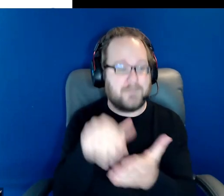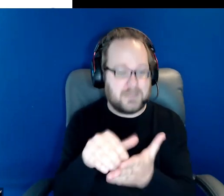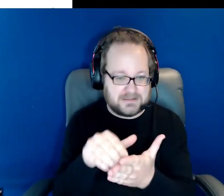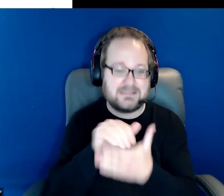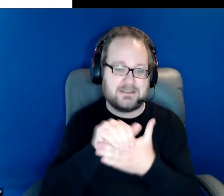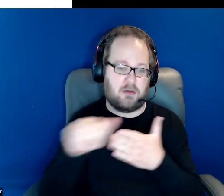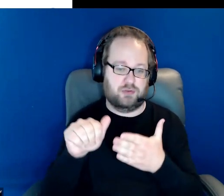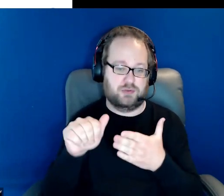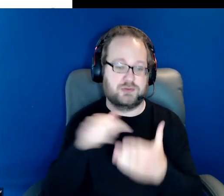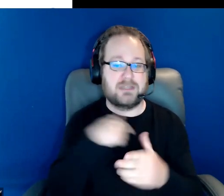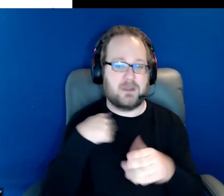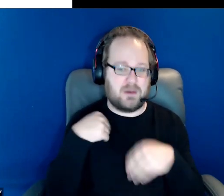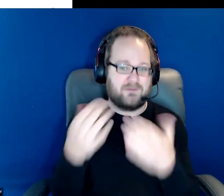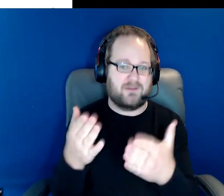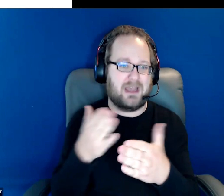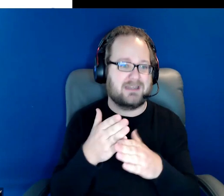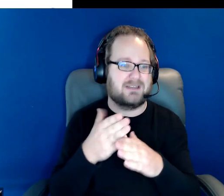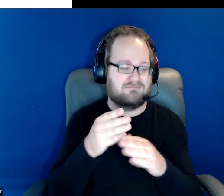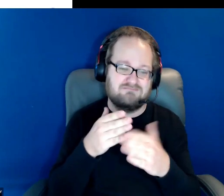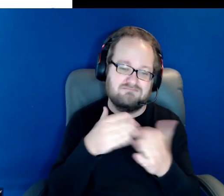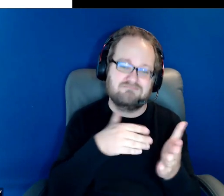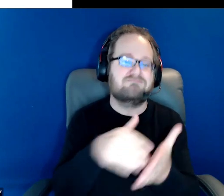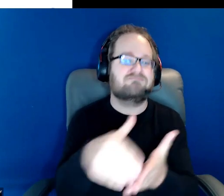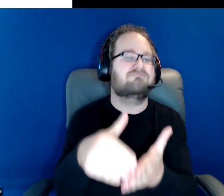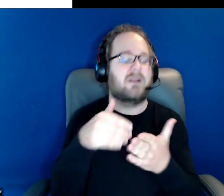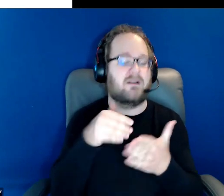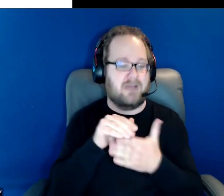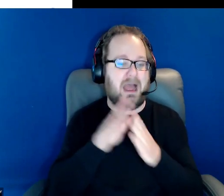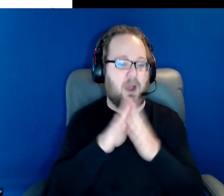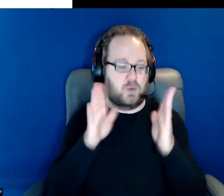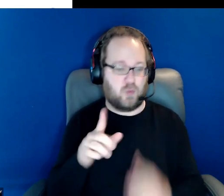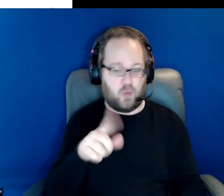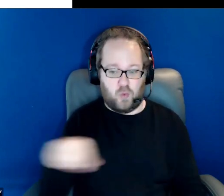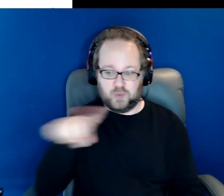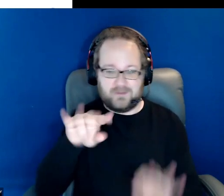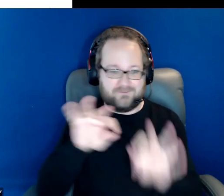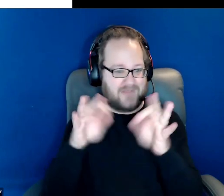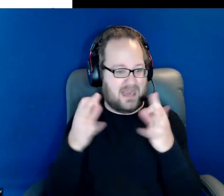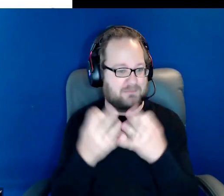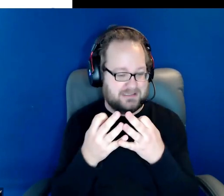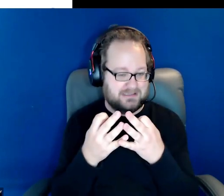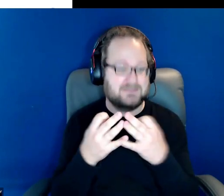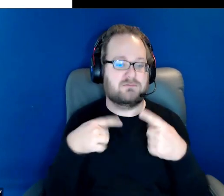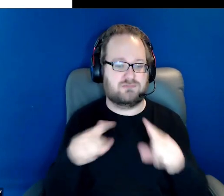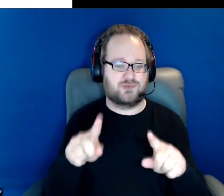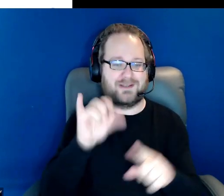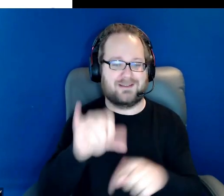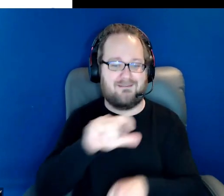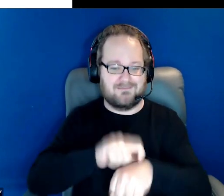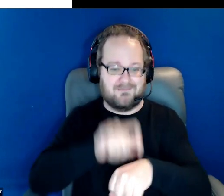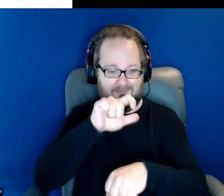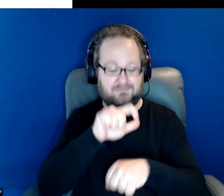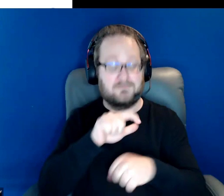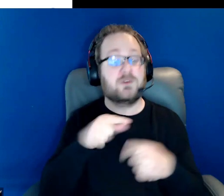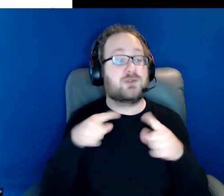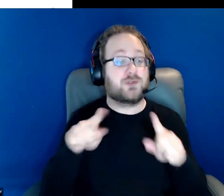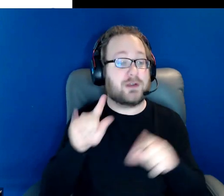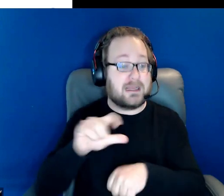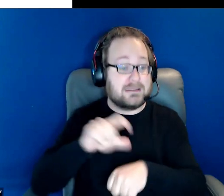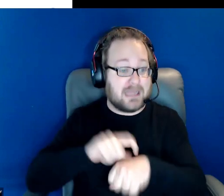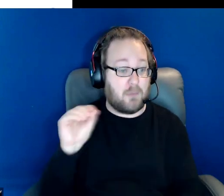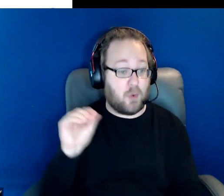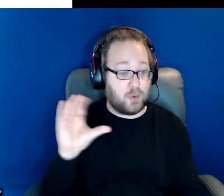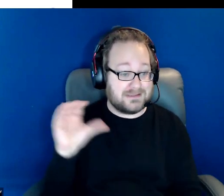households with cooling and summer crisis assistance. In response to the assistance provided during extreme heat, the OCS created the